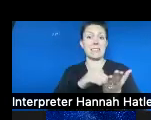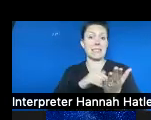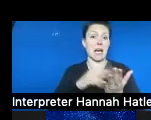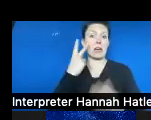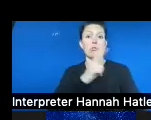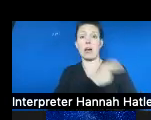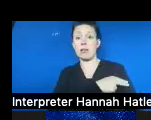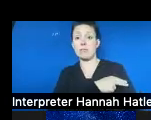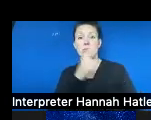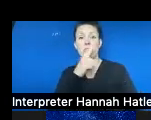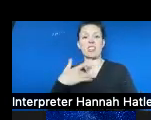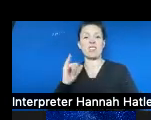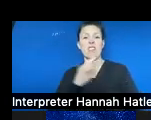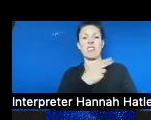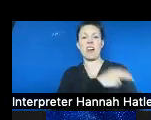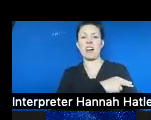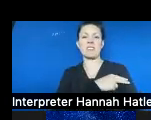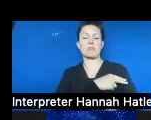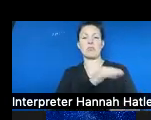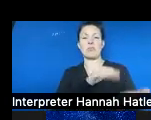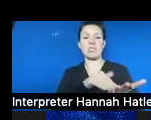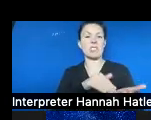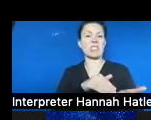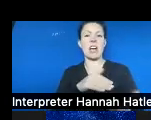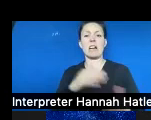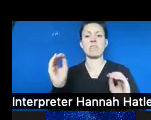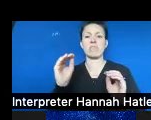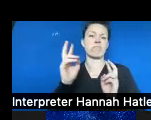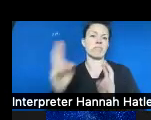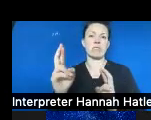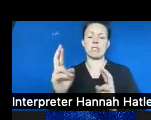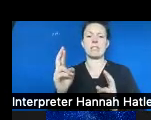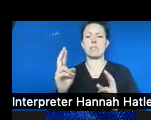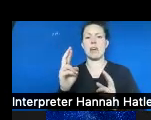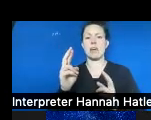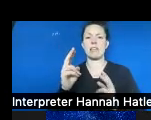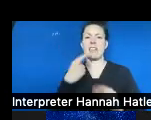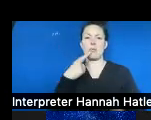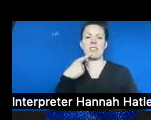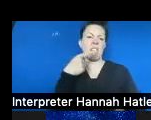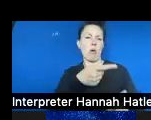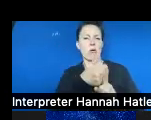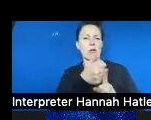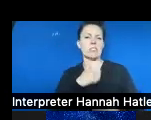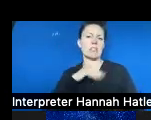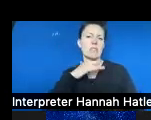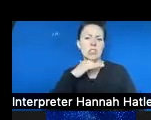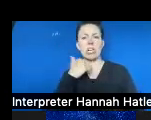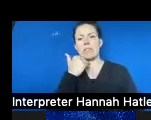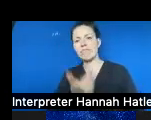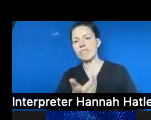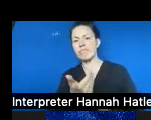treated her badly for her injuries because they called her names and you're a prostitute, but she was being trafficked and held against her